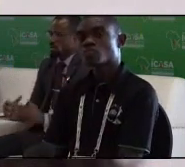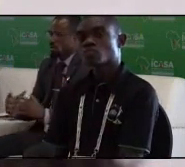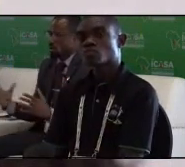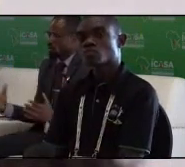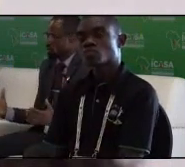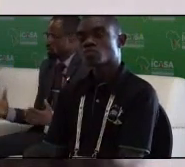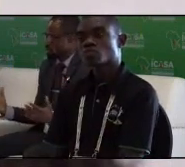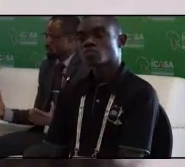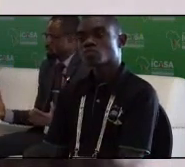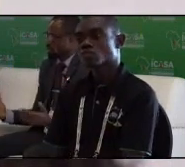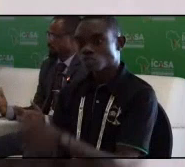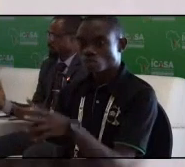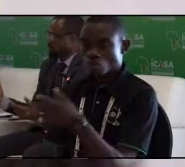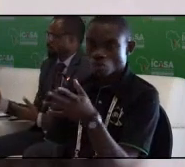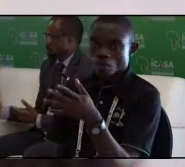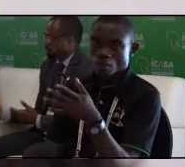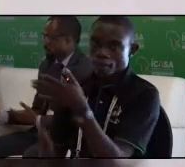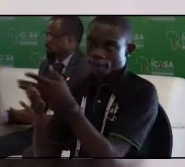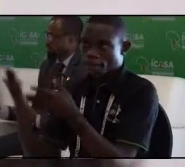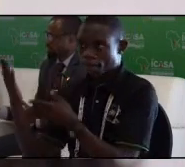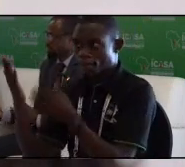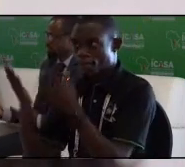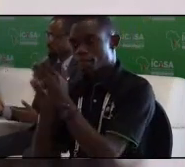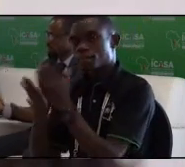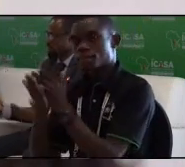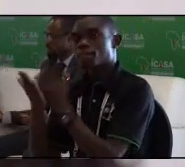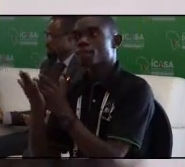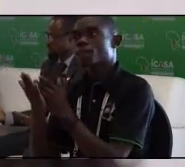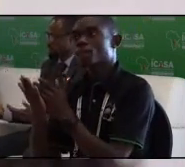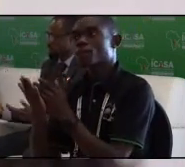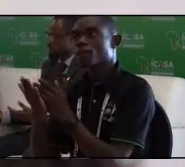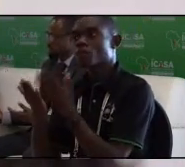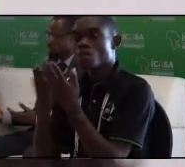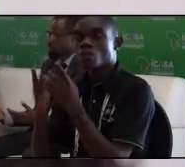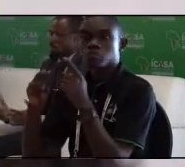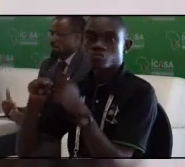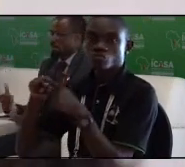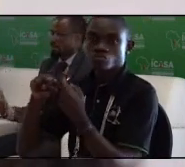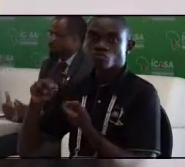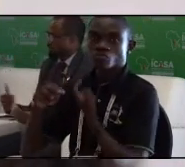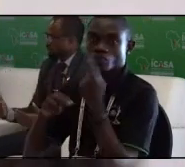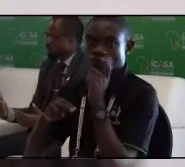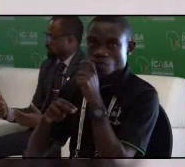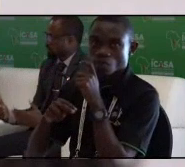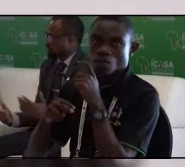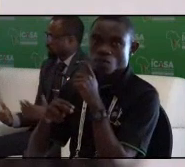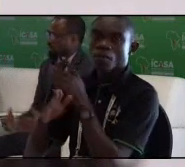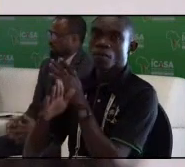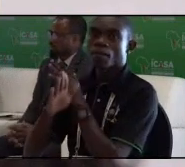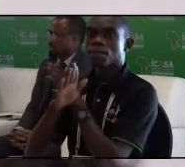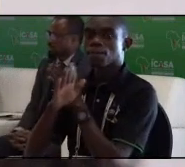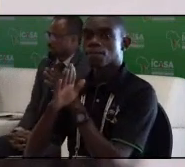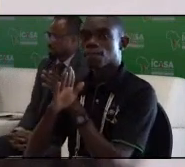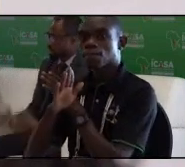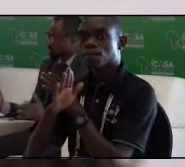engagements and advocacies, all through the process of planning, starting an intervention for HIV self-testing and implementation